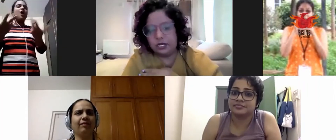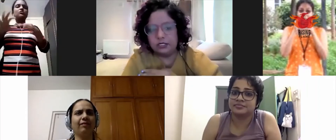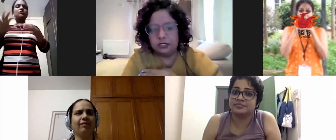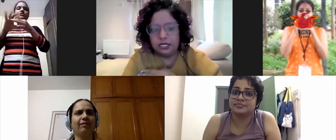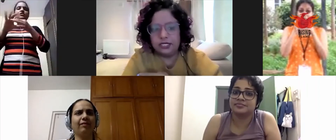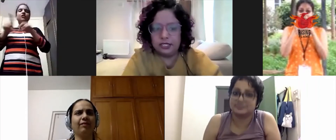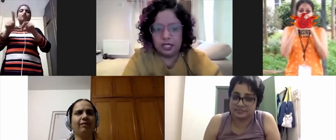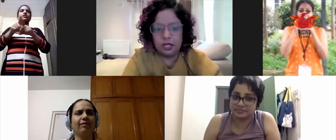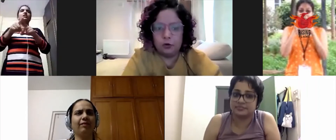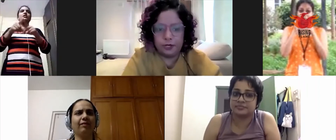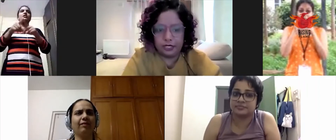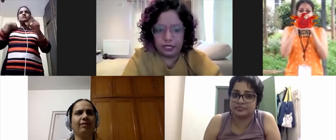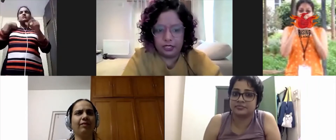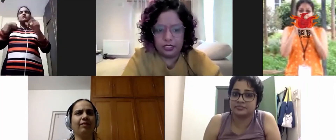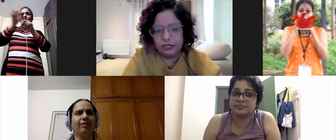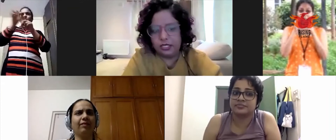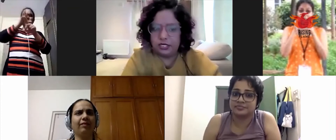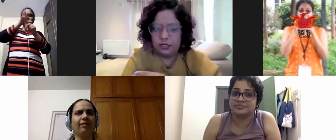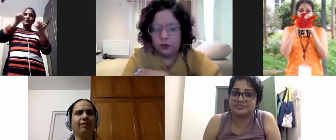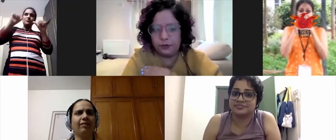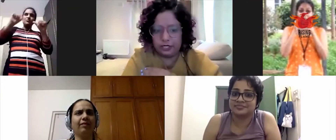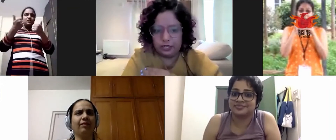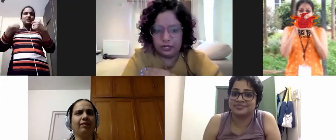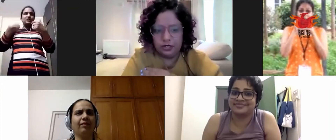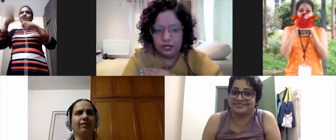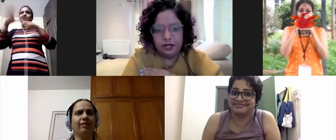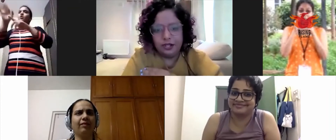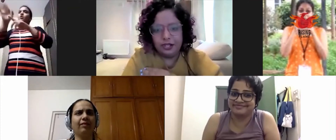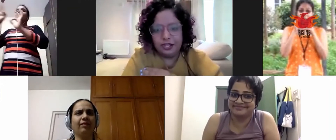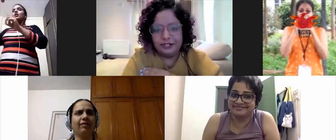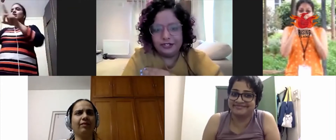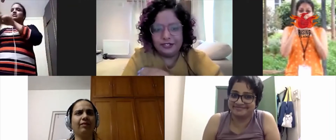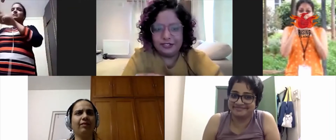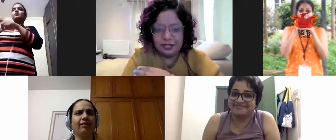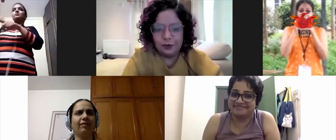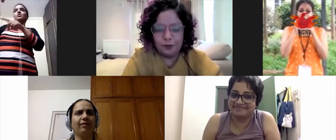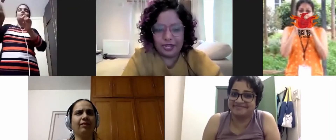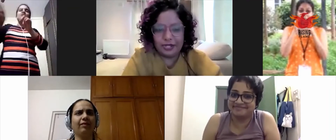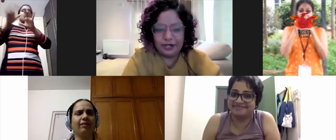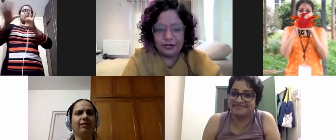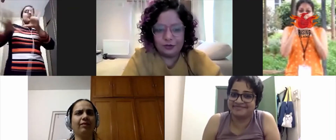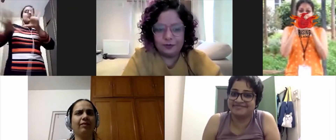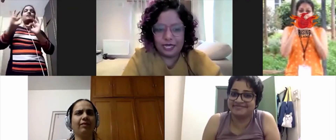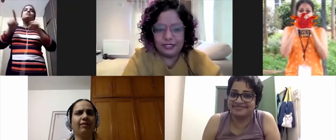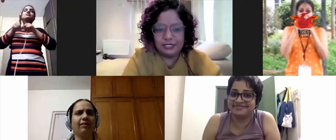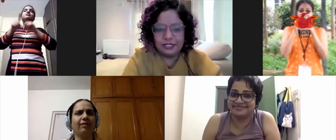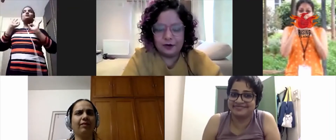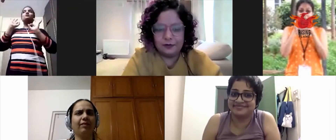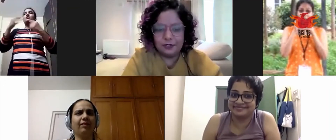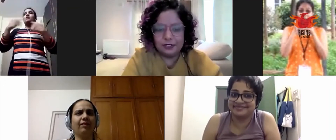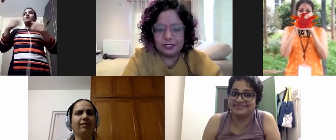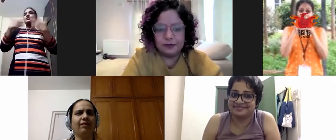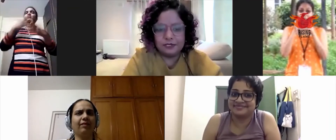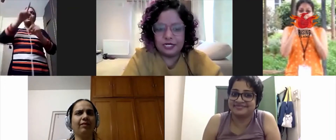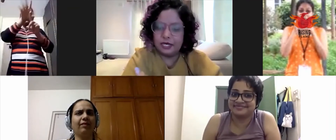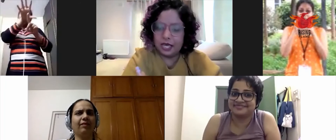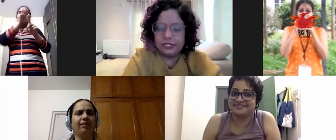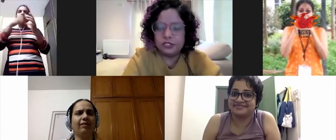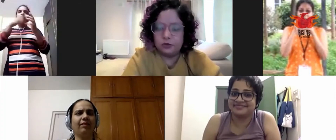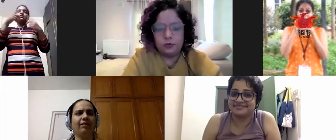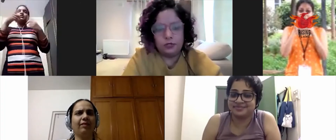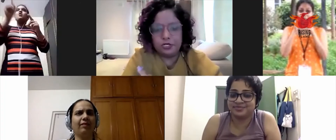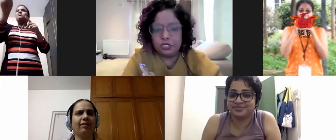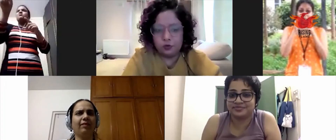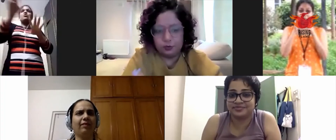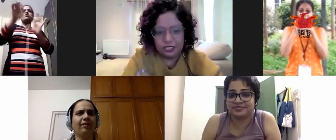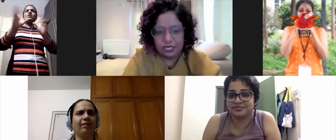much I can't. Like, itna ho paega, itna nahi ho paega. And kitna ho paega to balance it out, because I was like, high